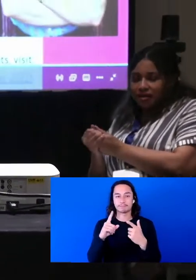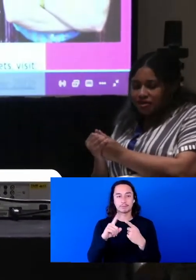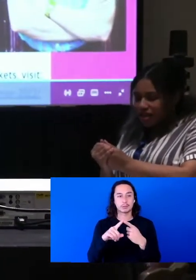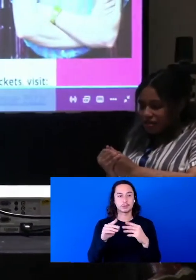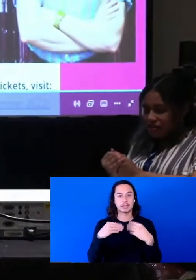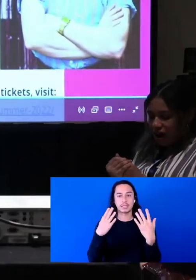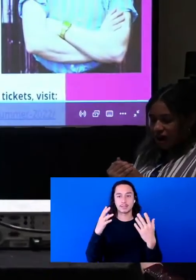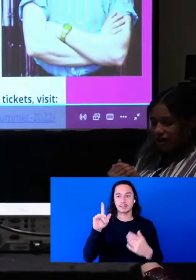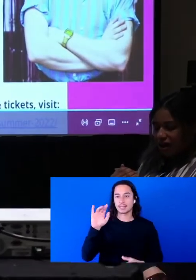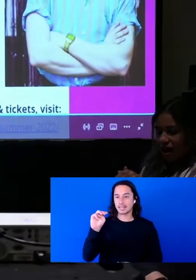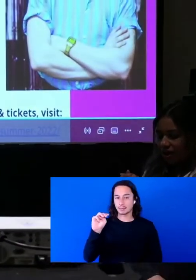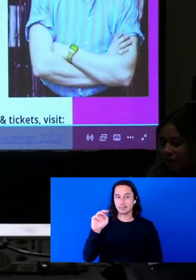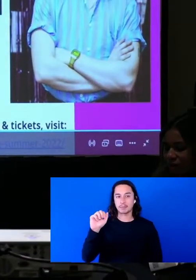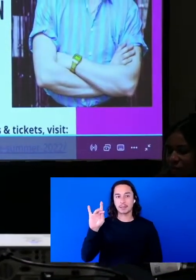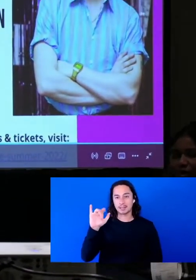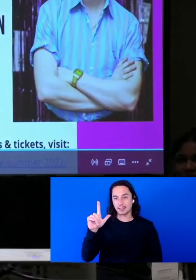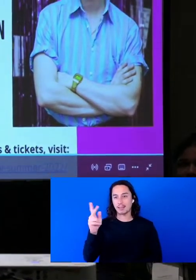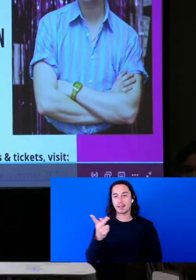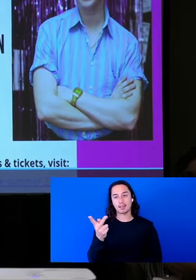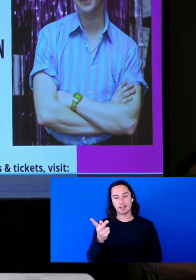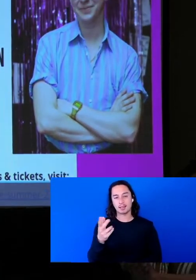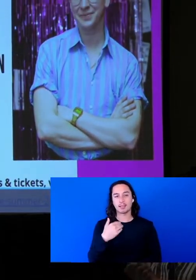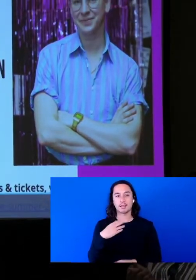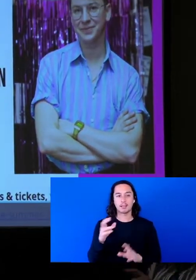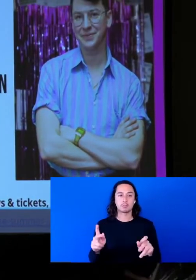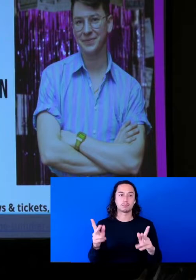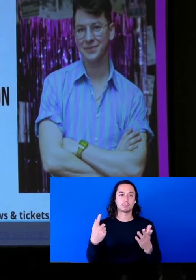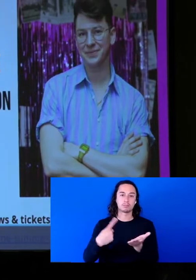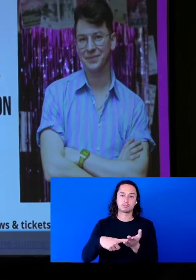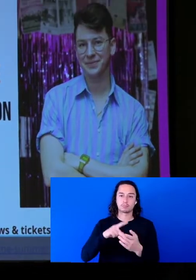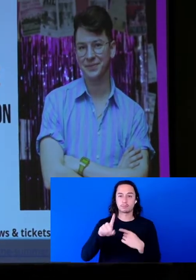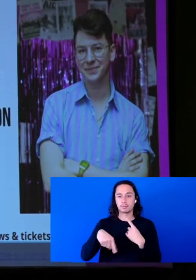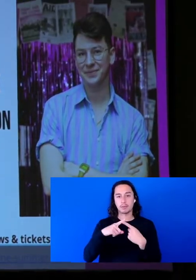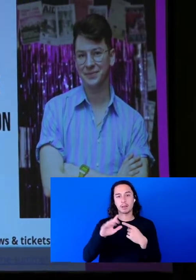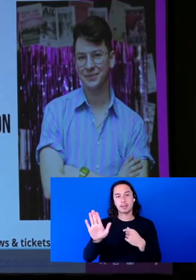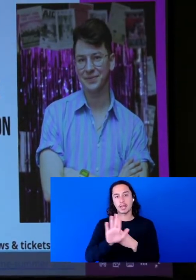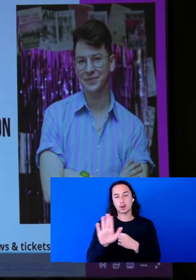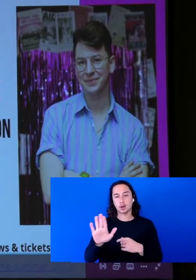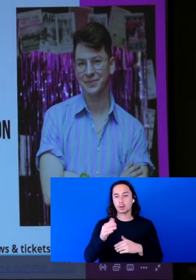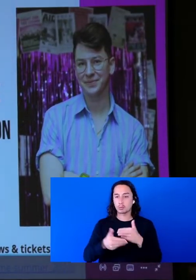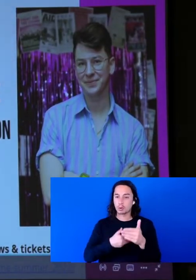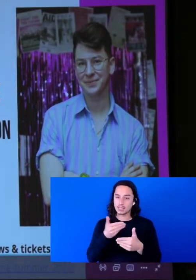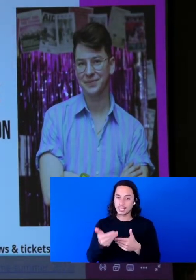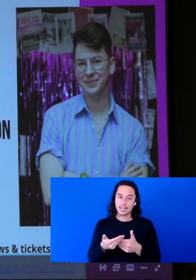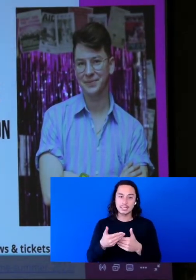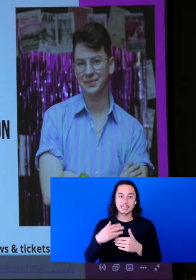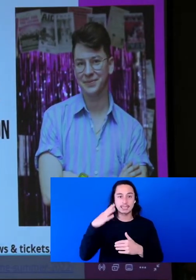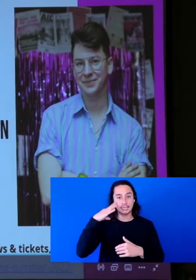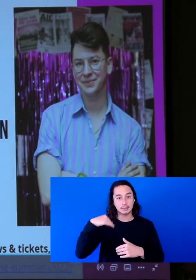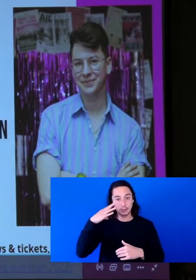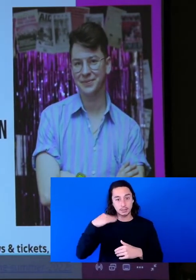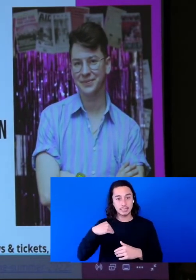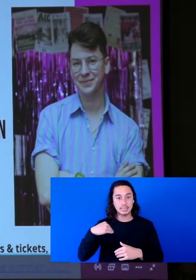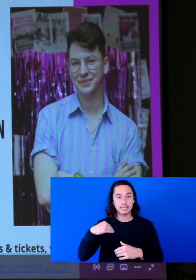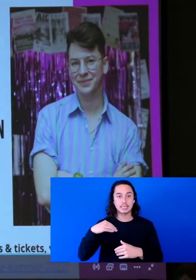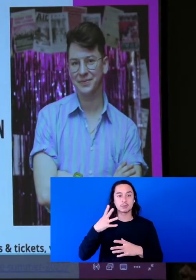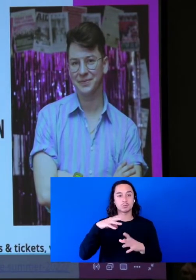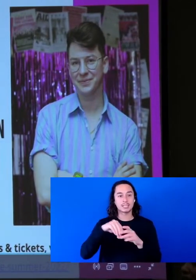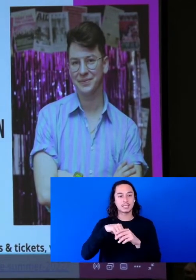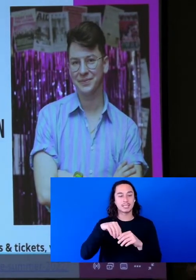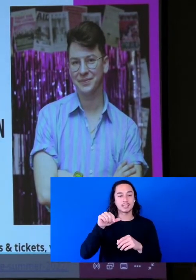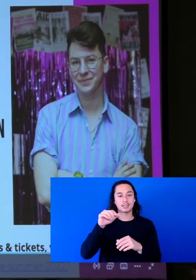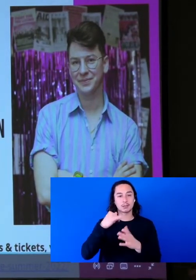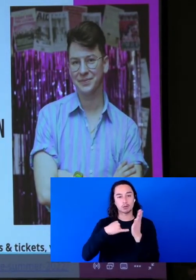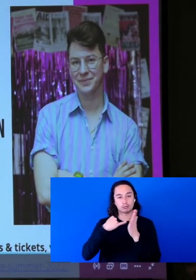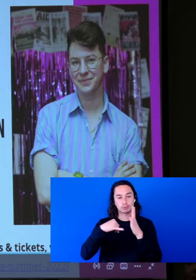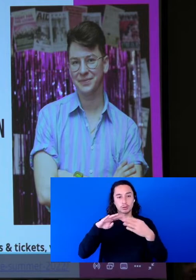Adil a chance to talk a little bit more about their process, about their experiences in the Pittsburgh arts community, and a little